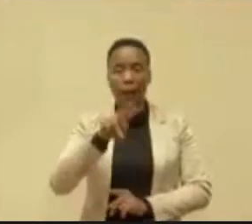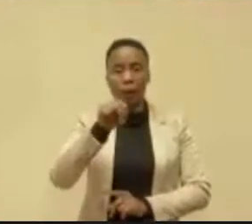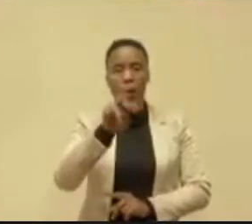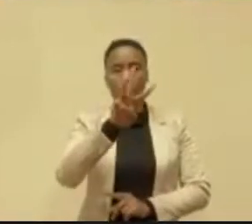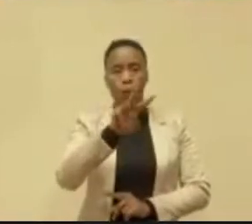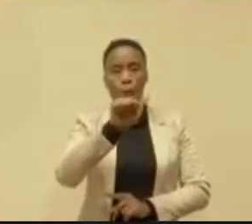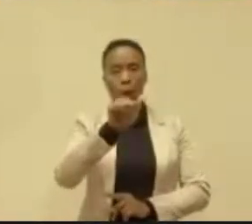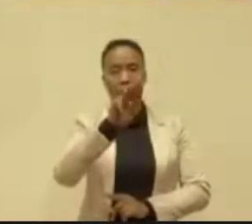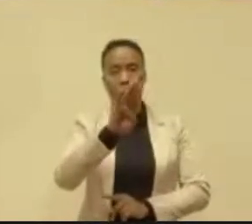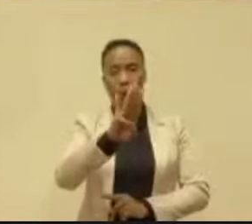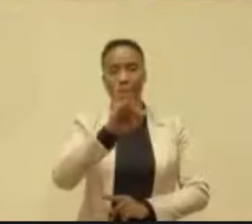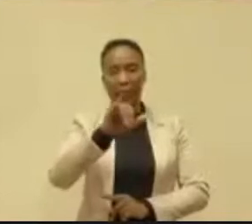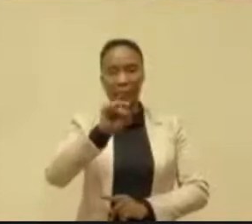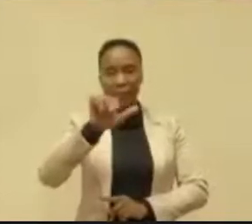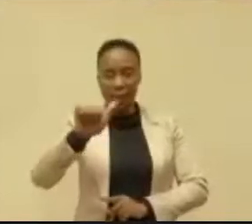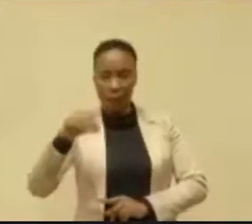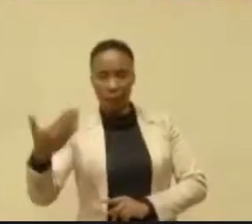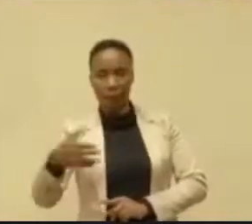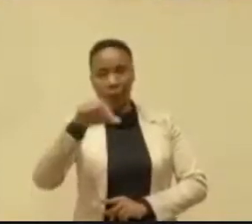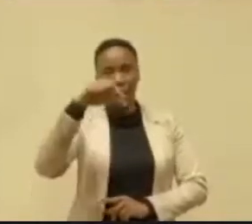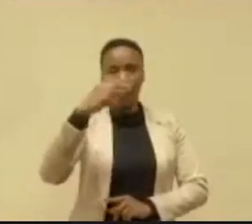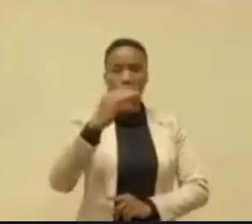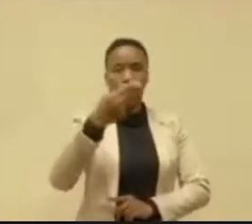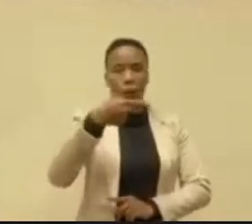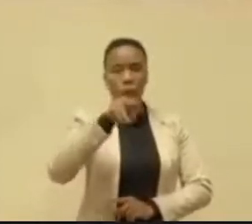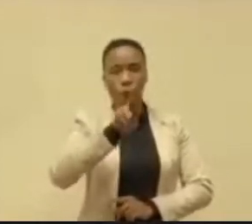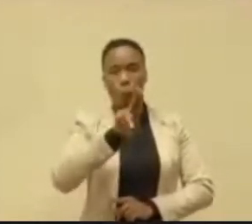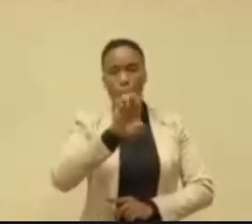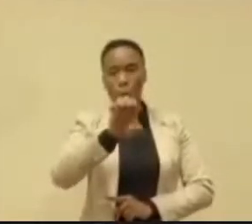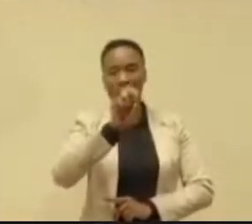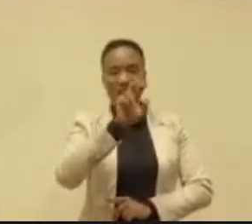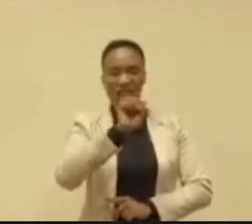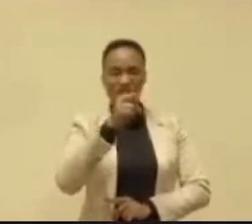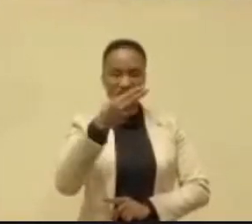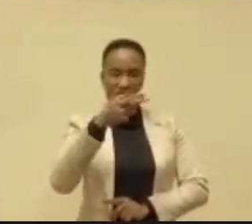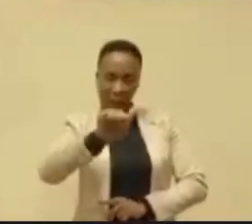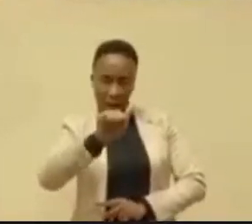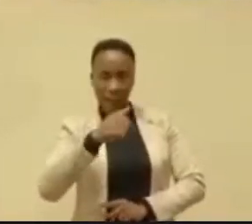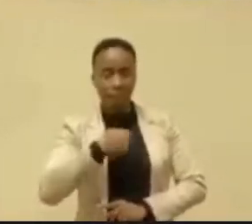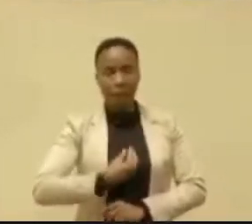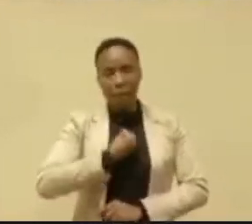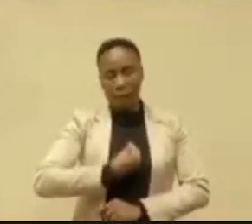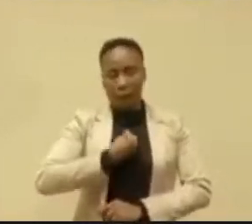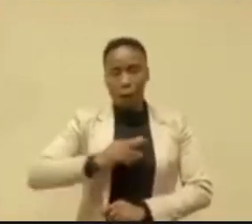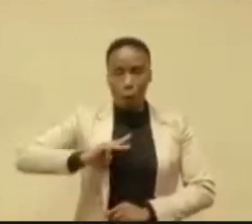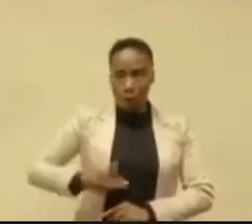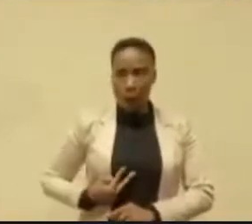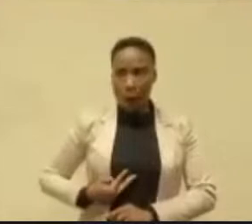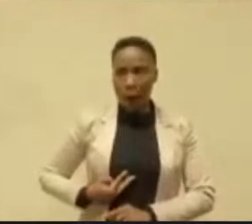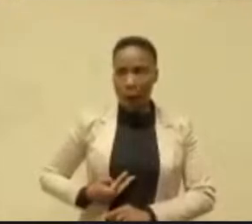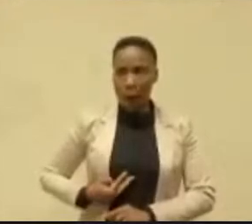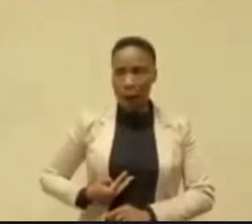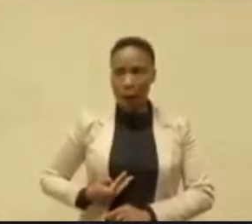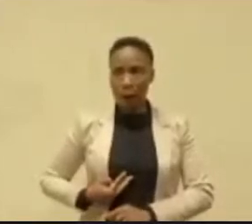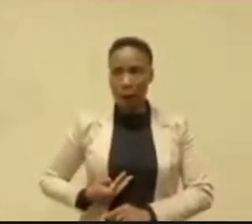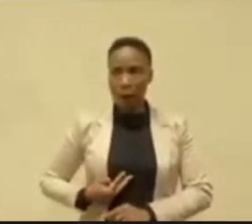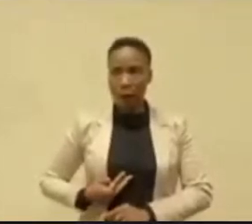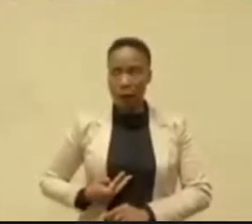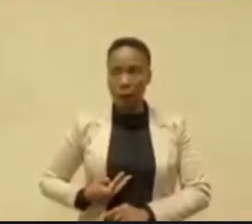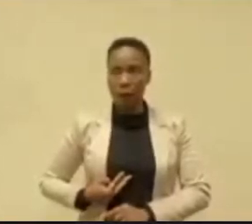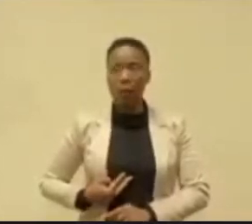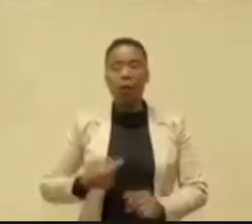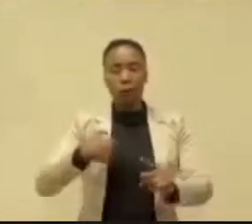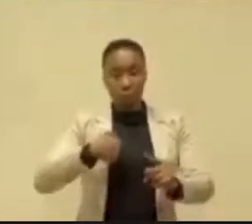satoshi i'm a young woman leading the young woman desk from at the